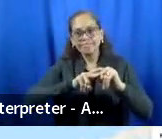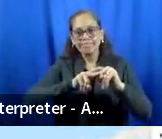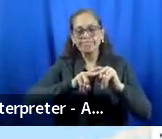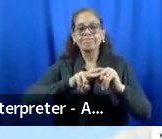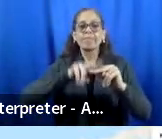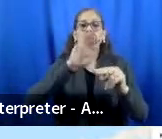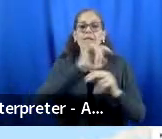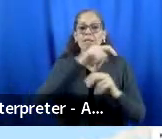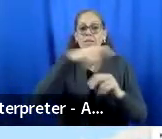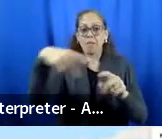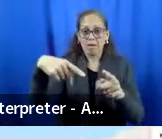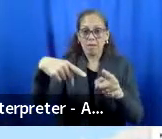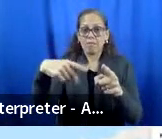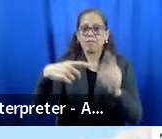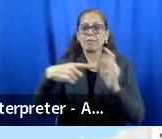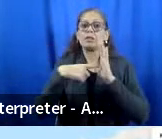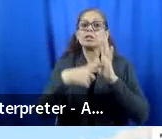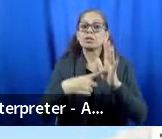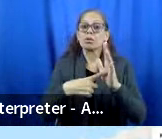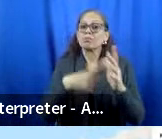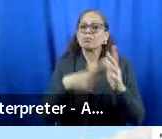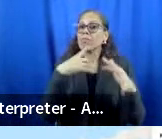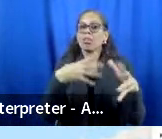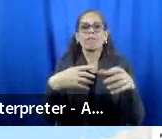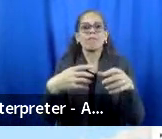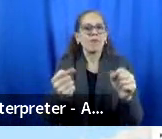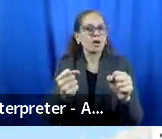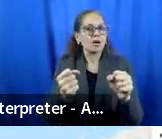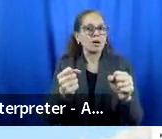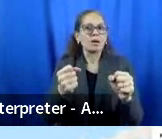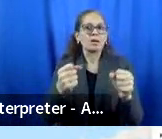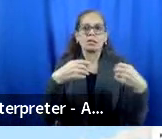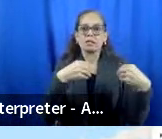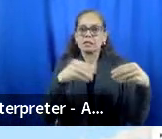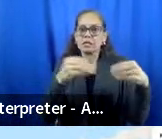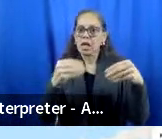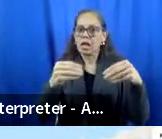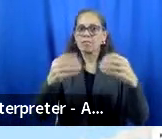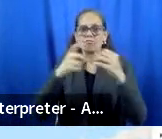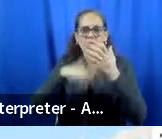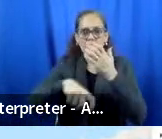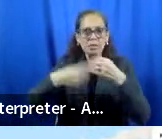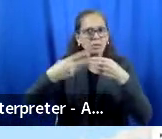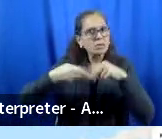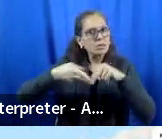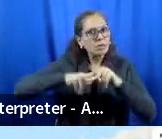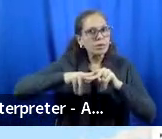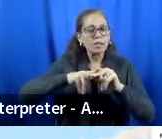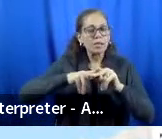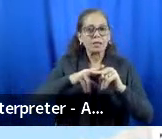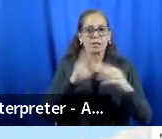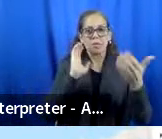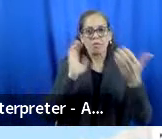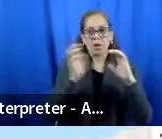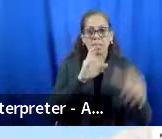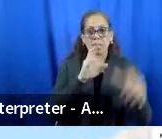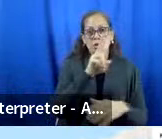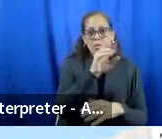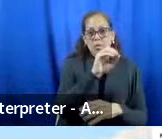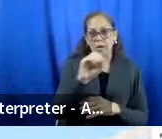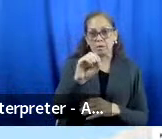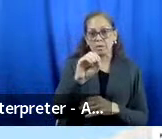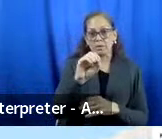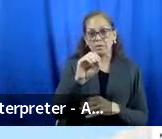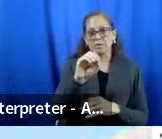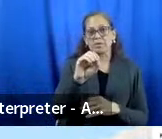map in particular is showing how fast residential sale prices increased between 2000 and